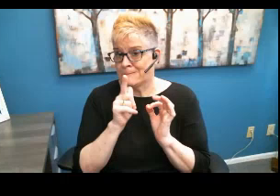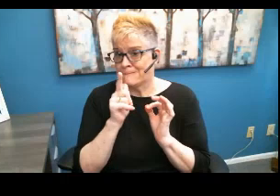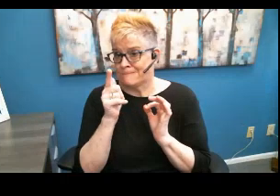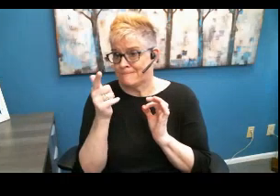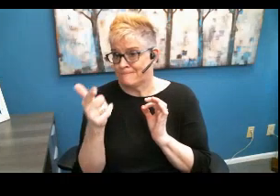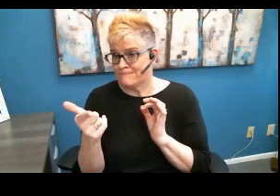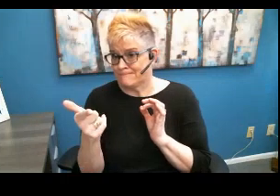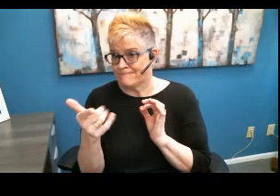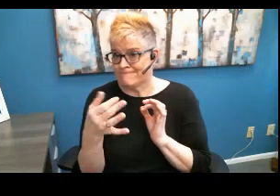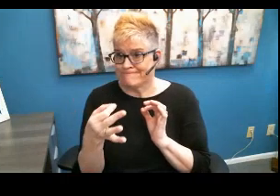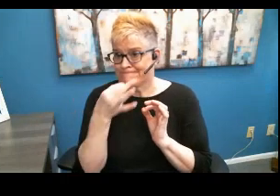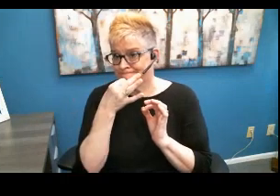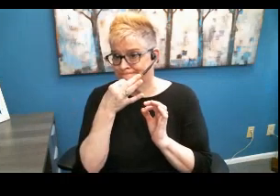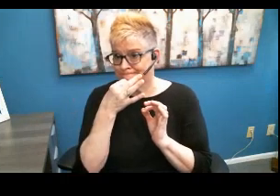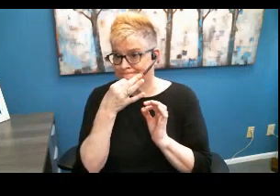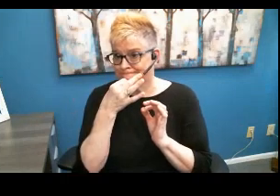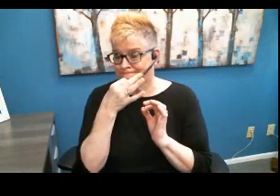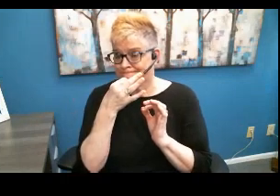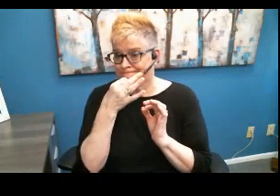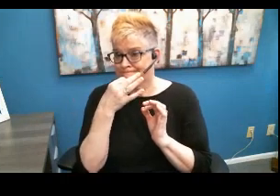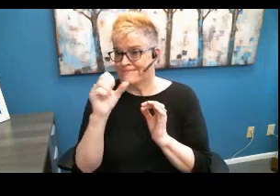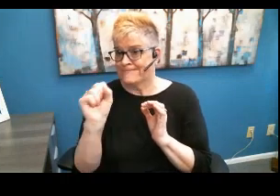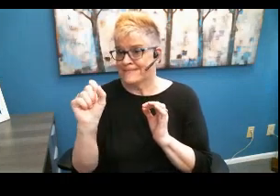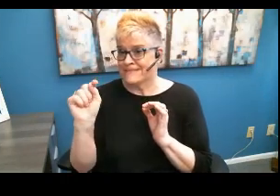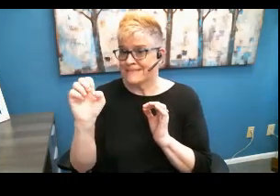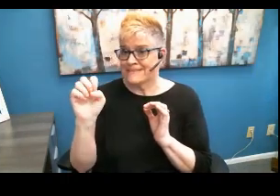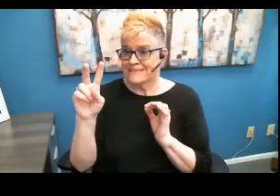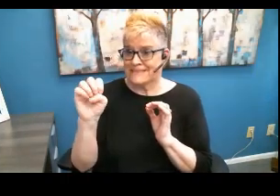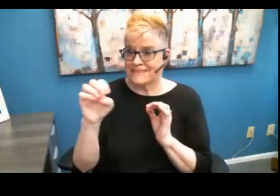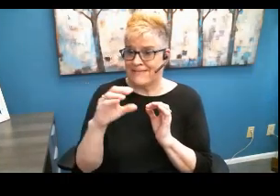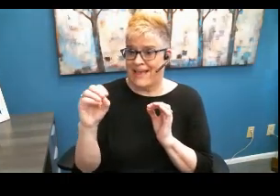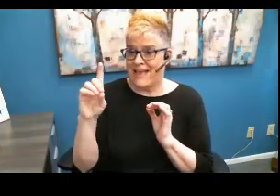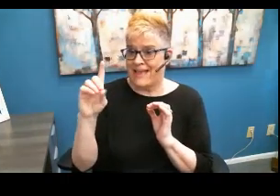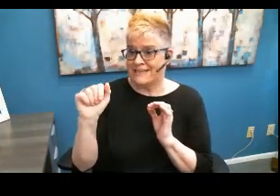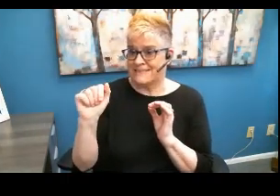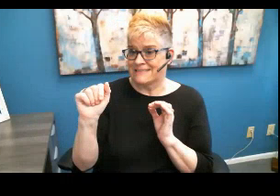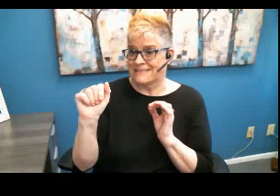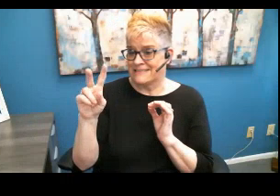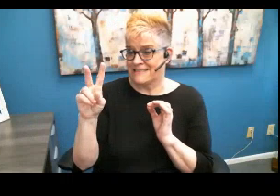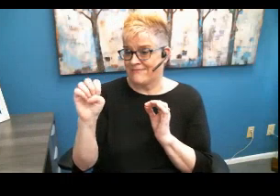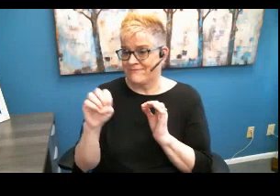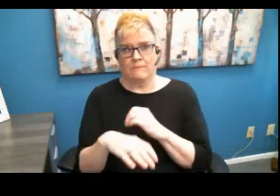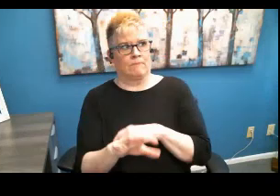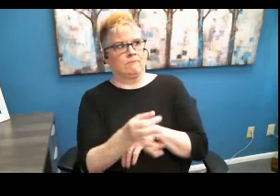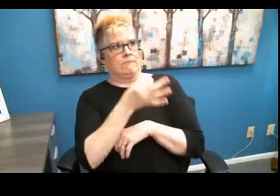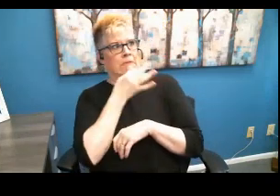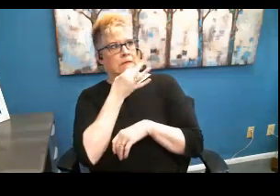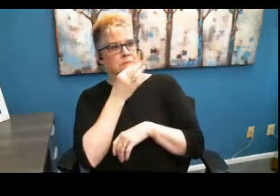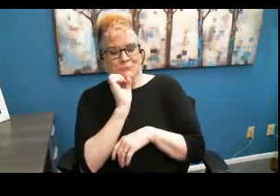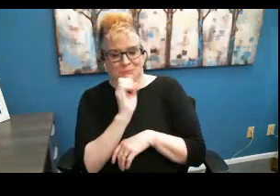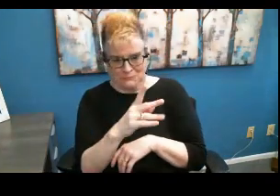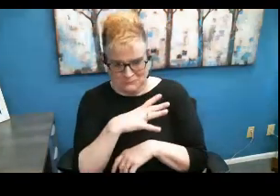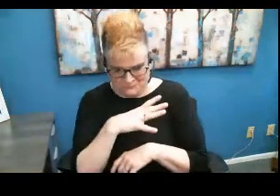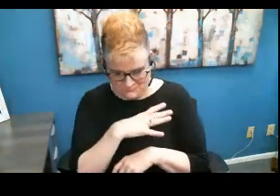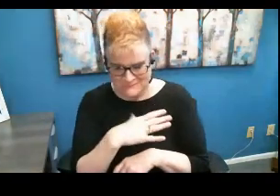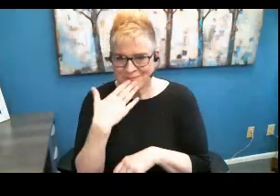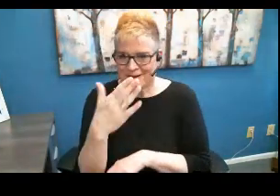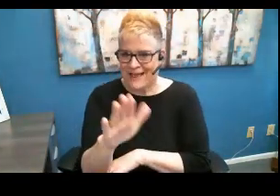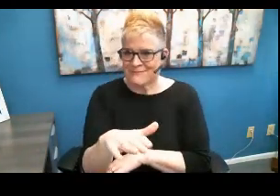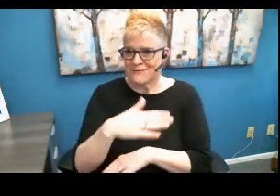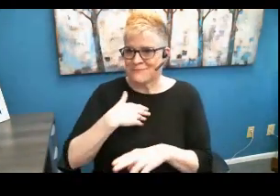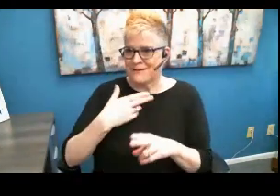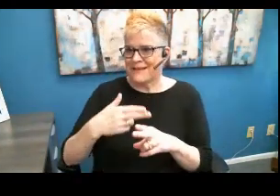to our experts. So take it away, Steve and Dan. Wow, that's the experts. Okay, so good afternoon, everyone. My